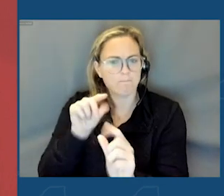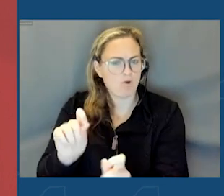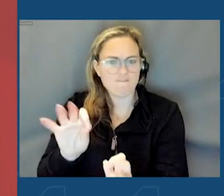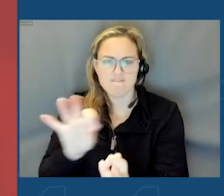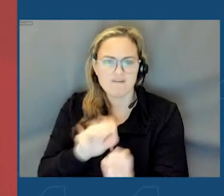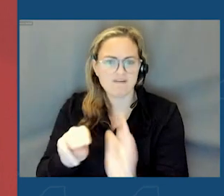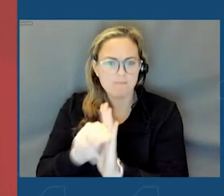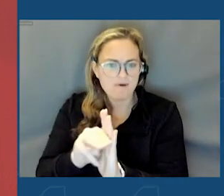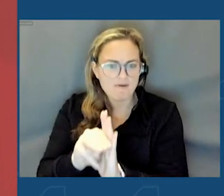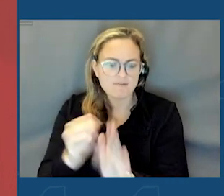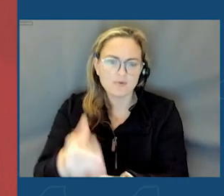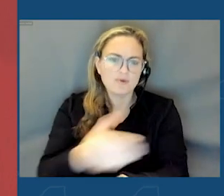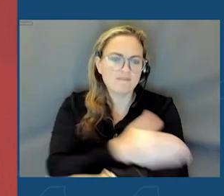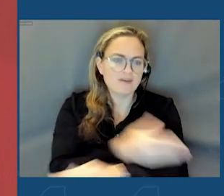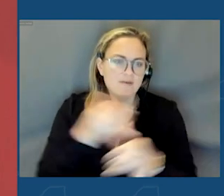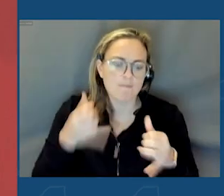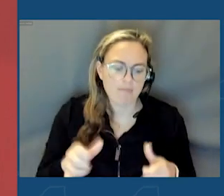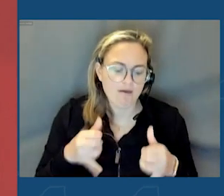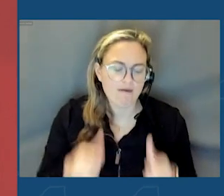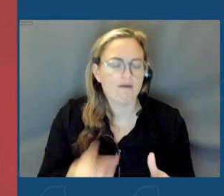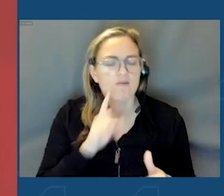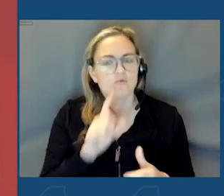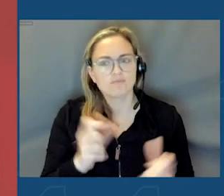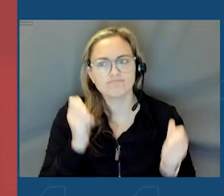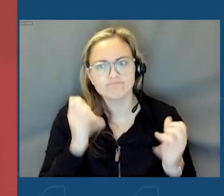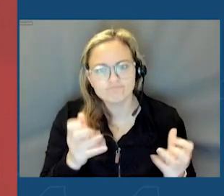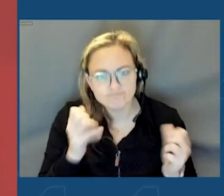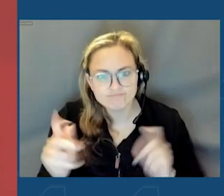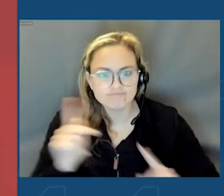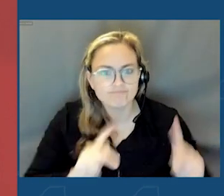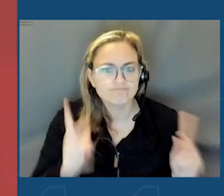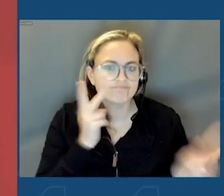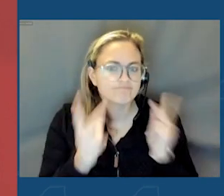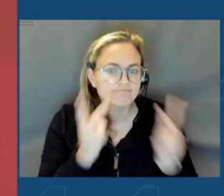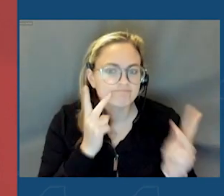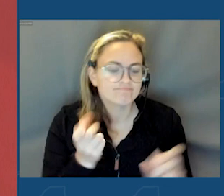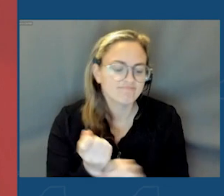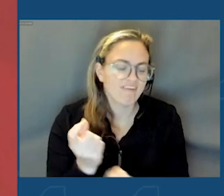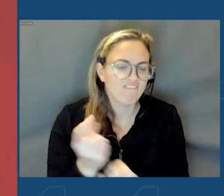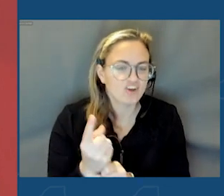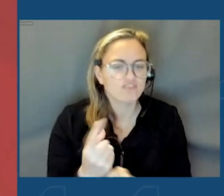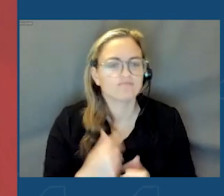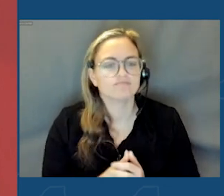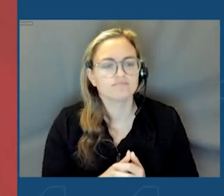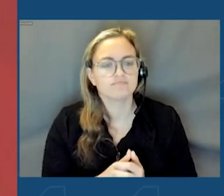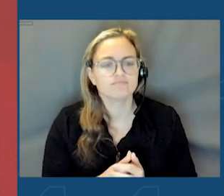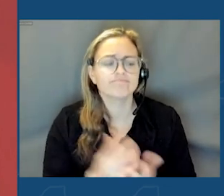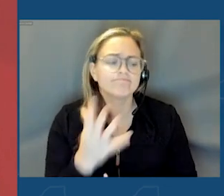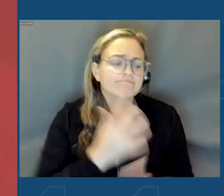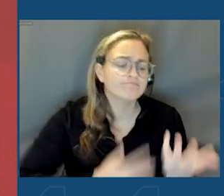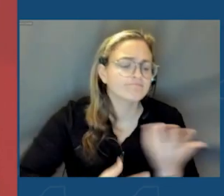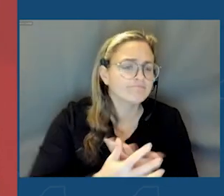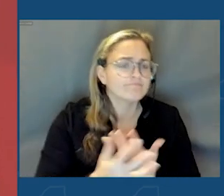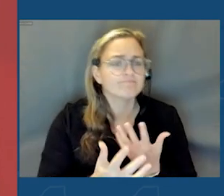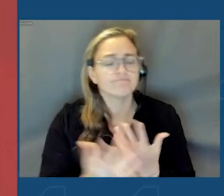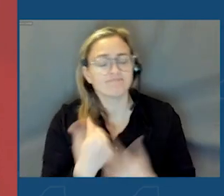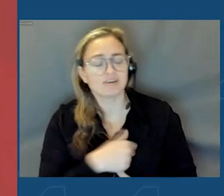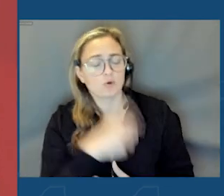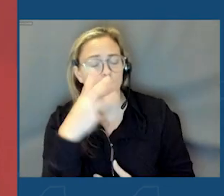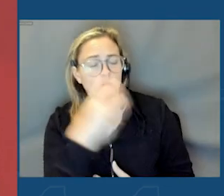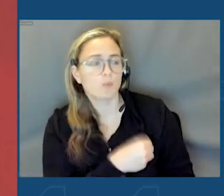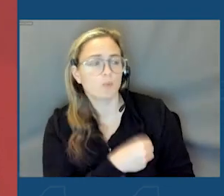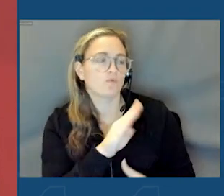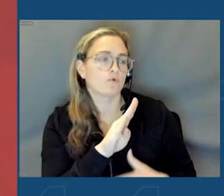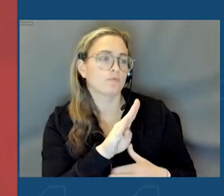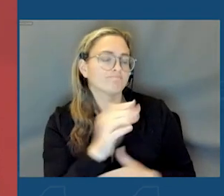Play initiative, which brings tens of thousands of visitors to the region every year to spend time in our beautiful backyard.